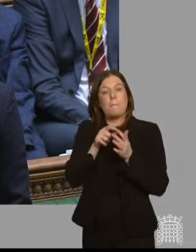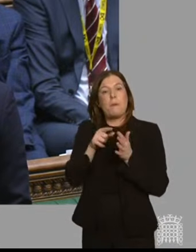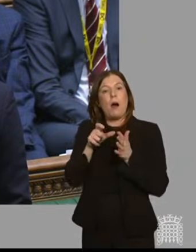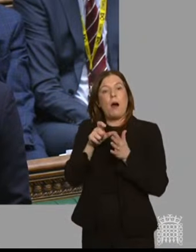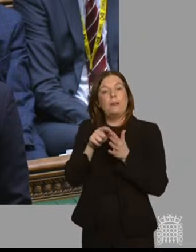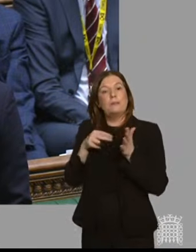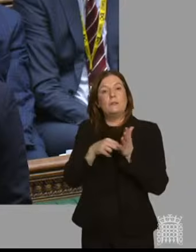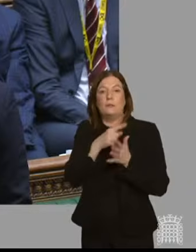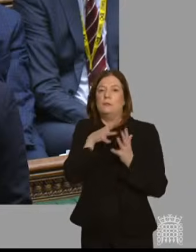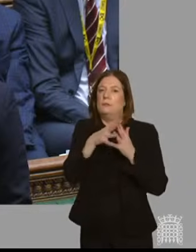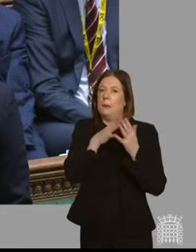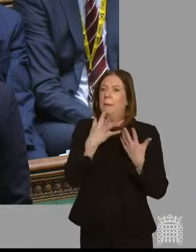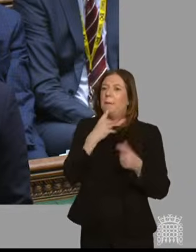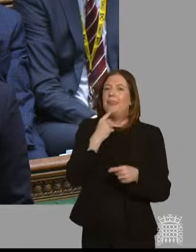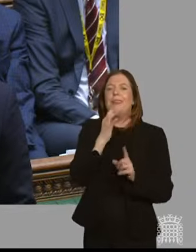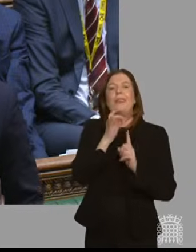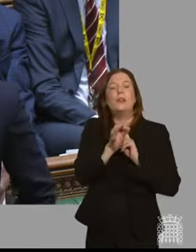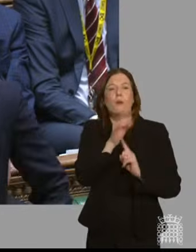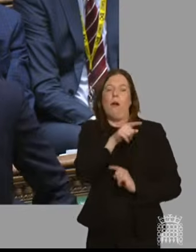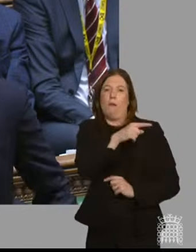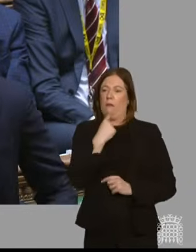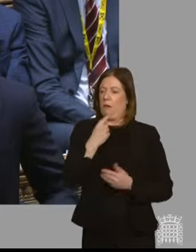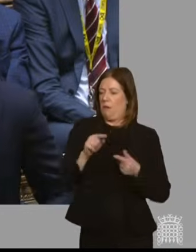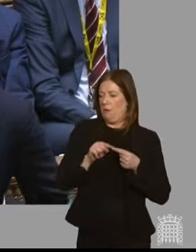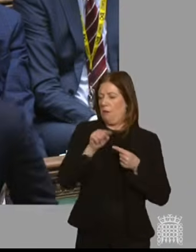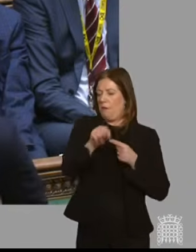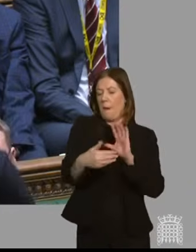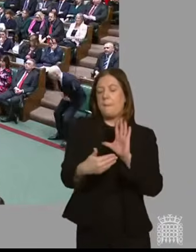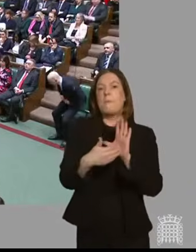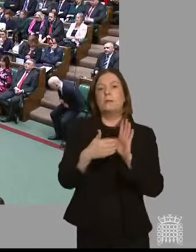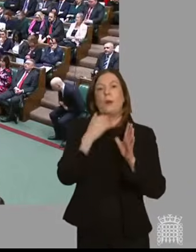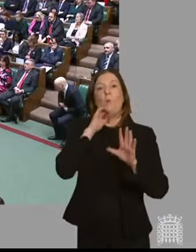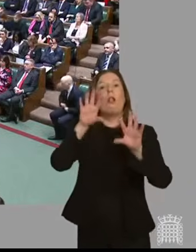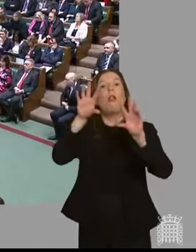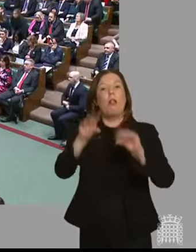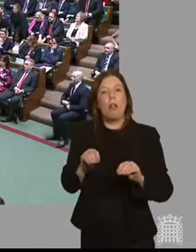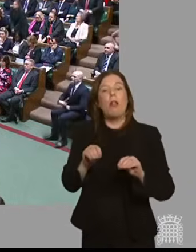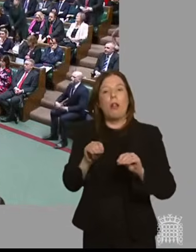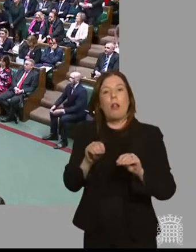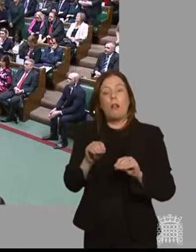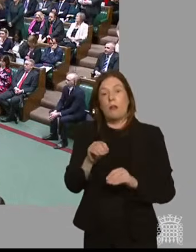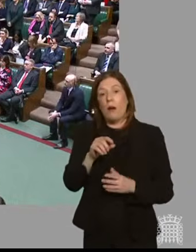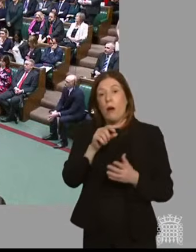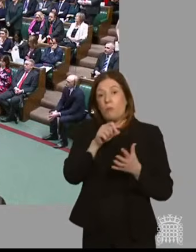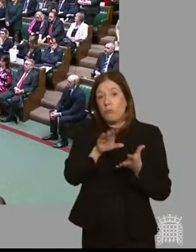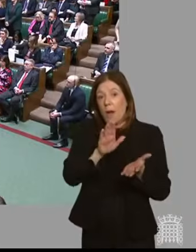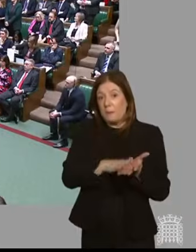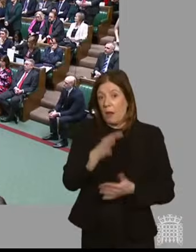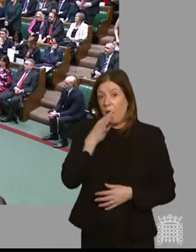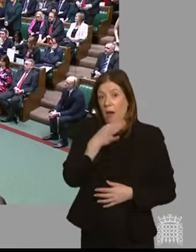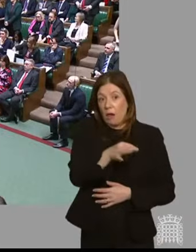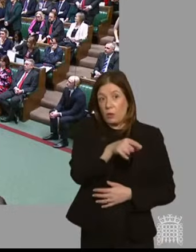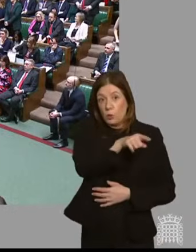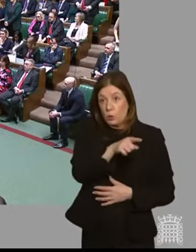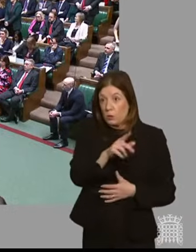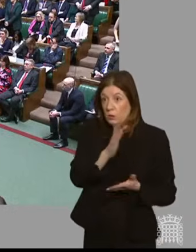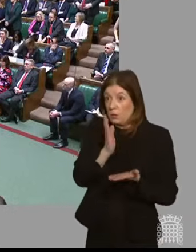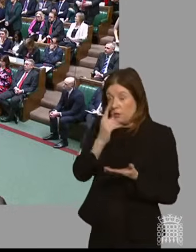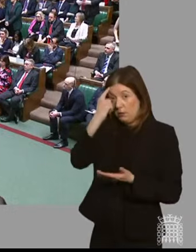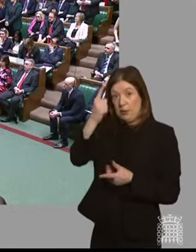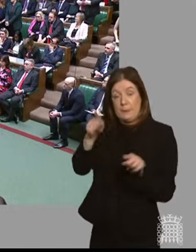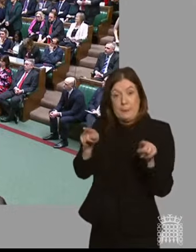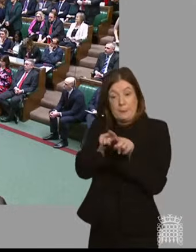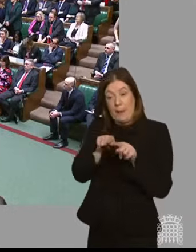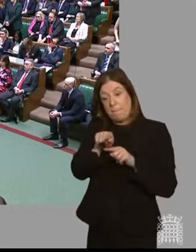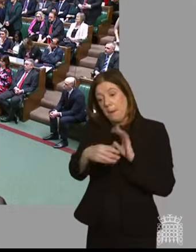from Monday. Does the Prime Minister share in his confidence? Prime Minister. Well, Mr. Speaker, we have consistently